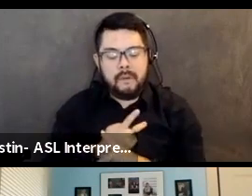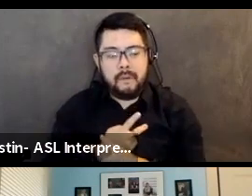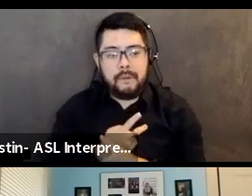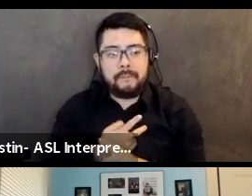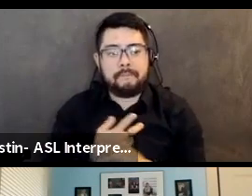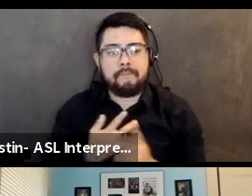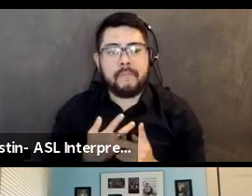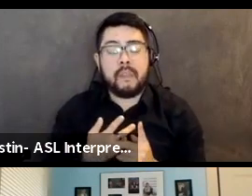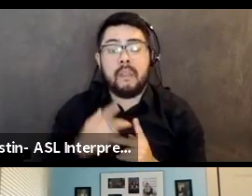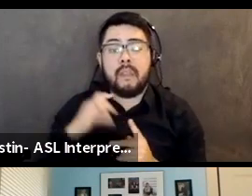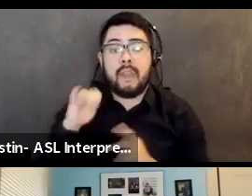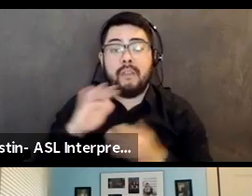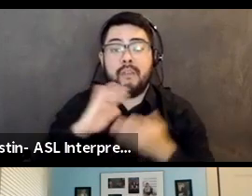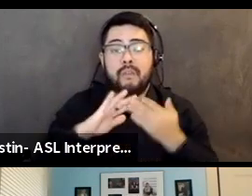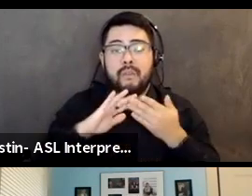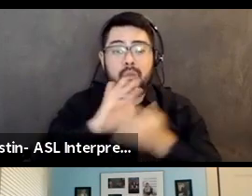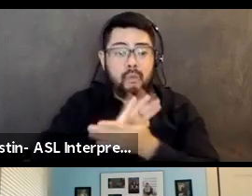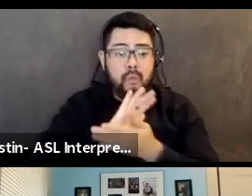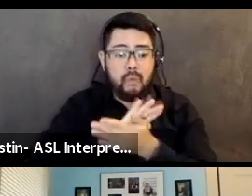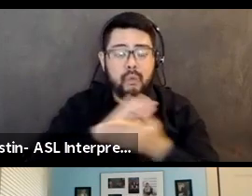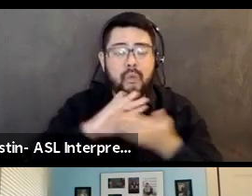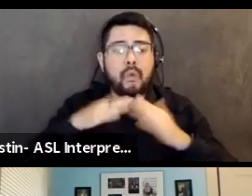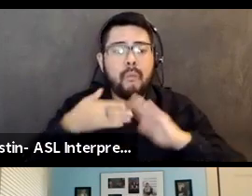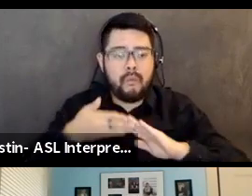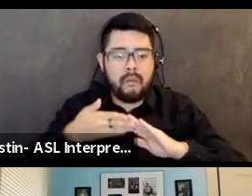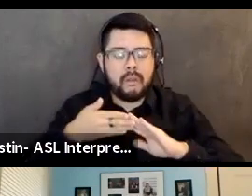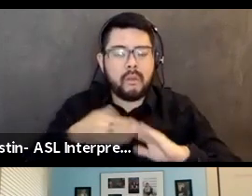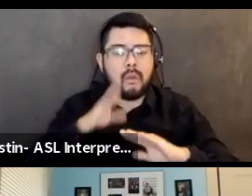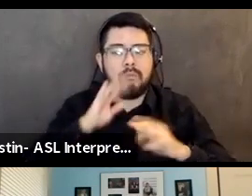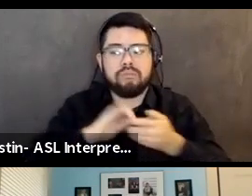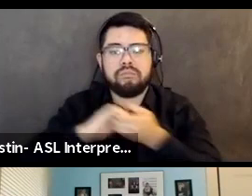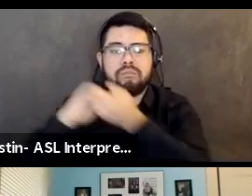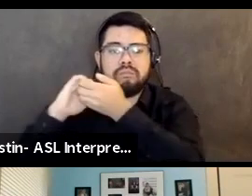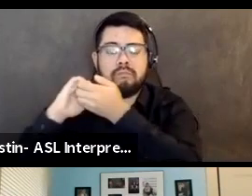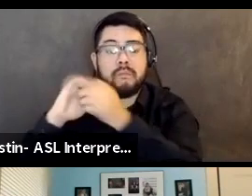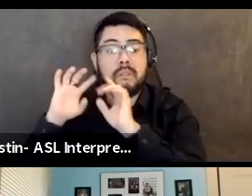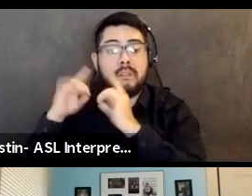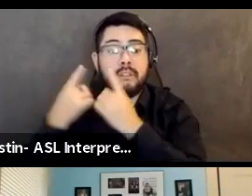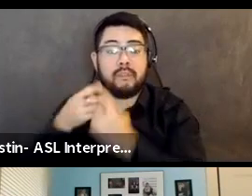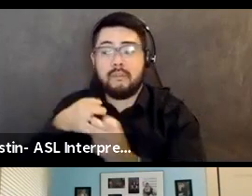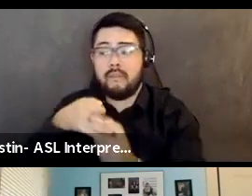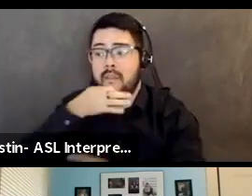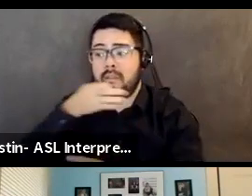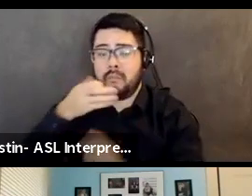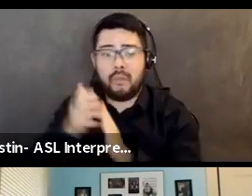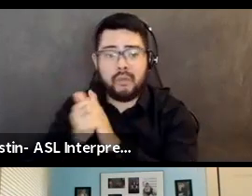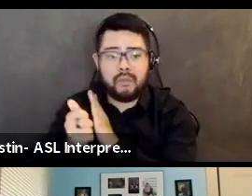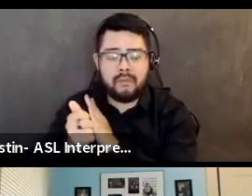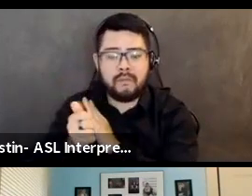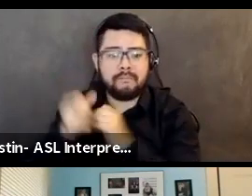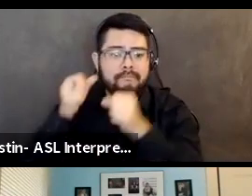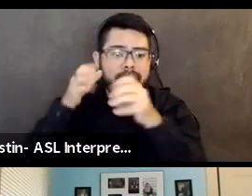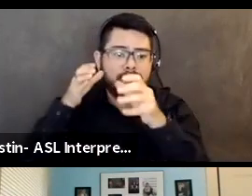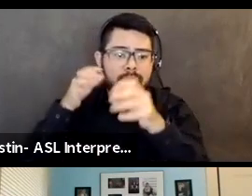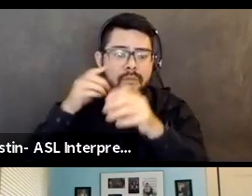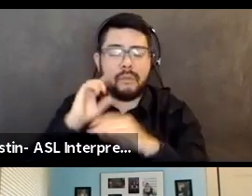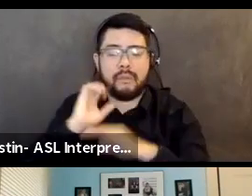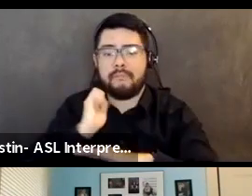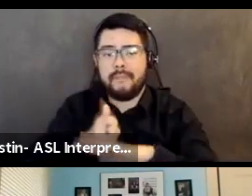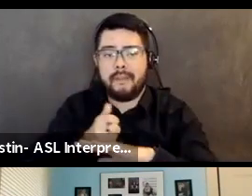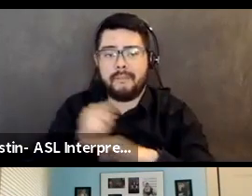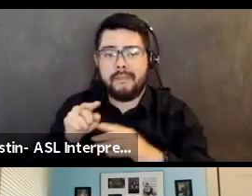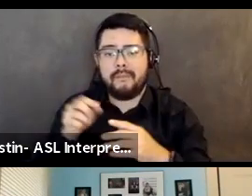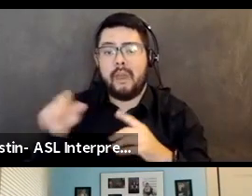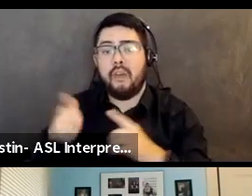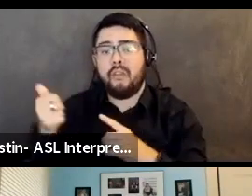school community works with and in partnership with district experts to implement these alternatives and